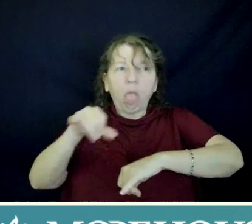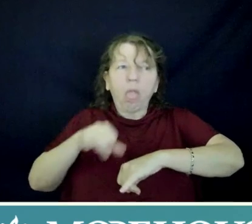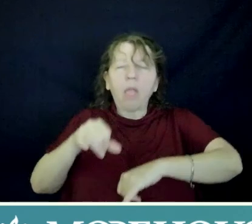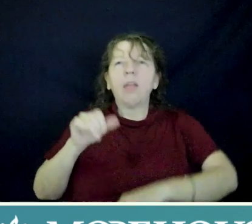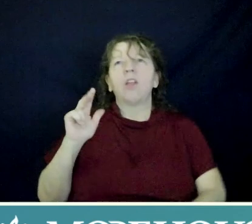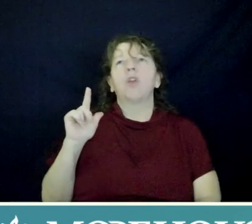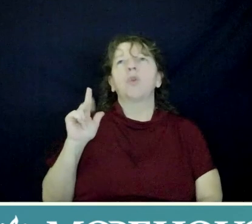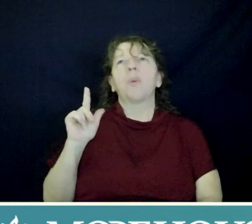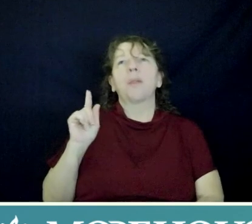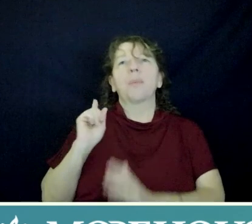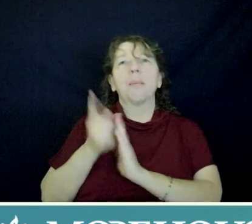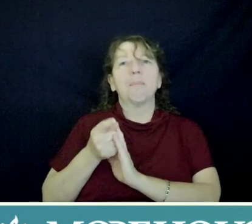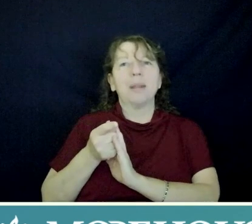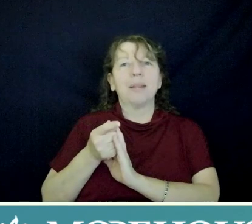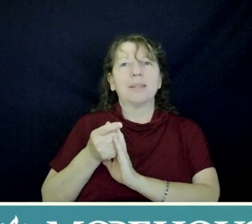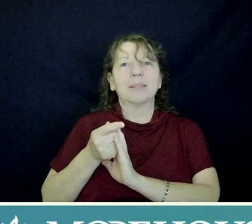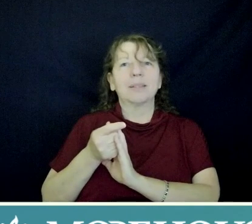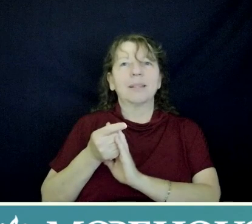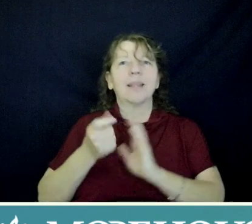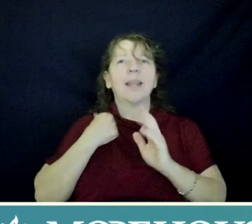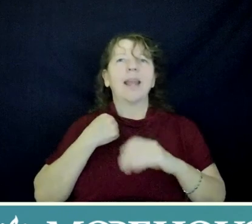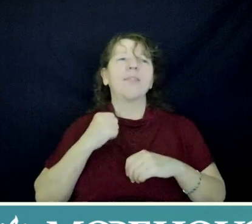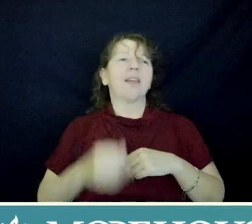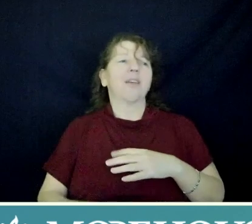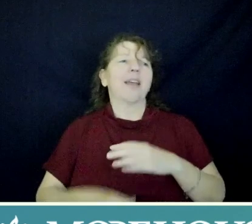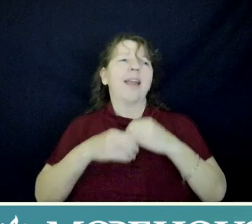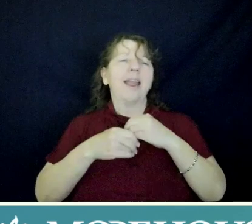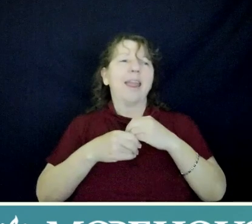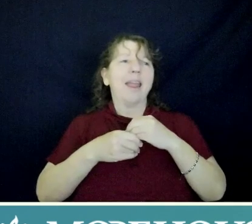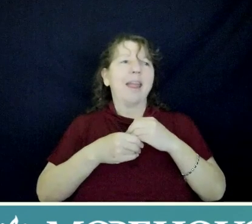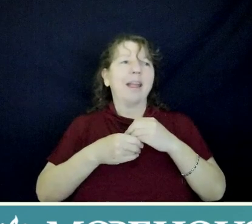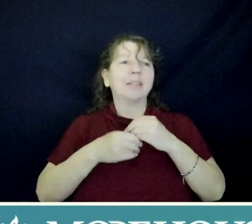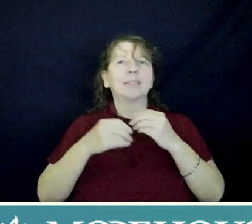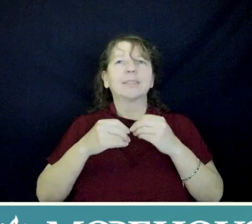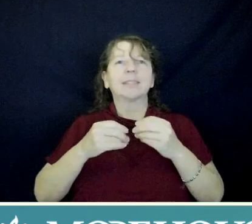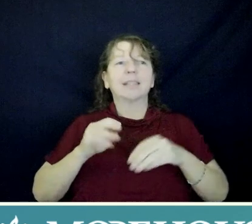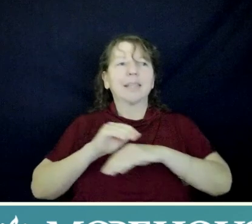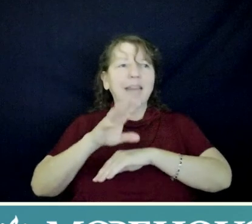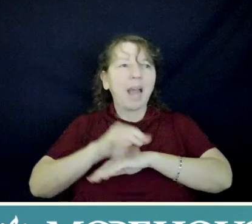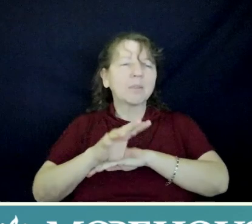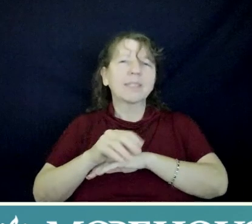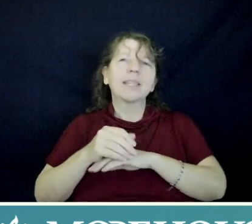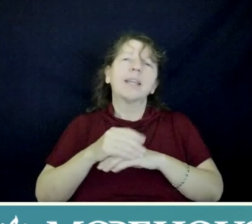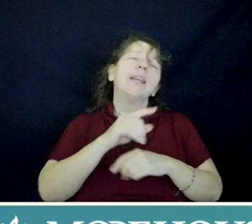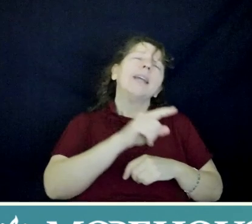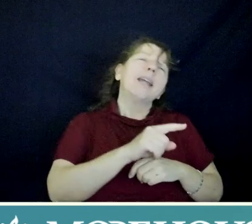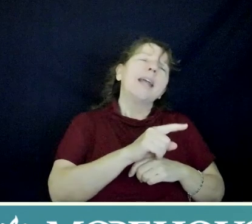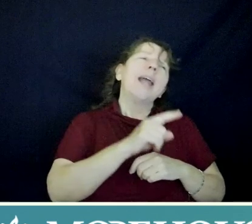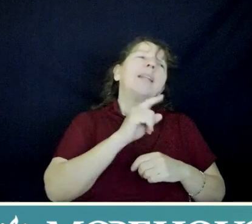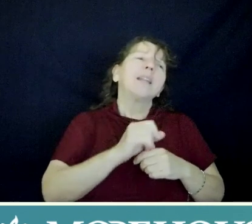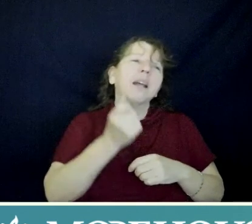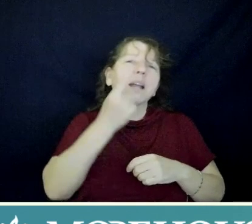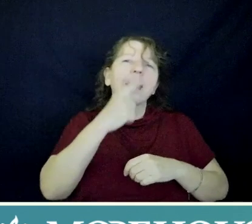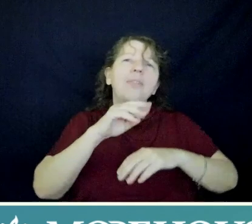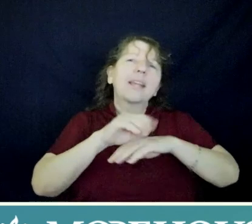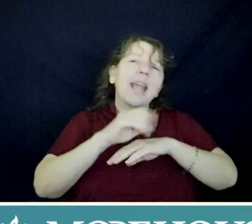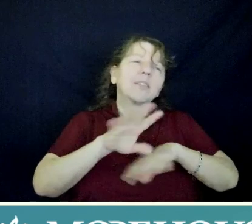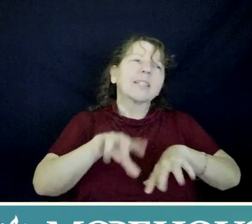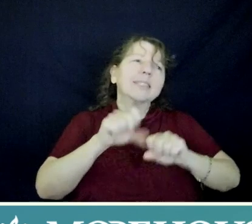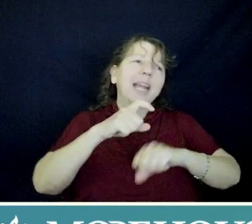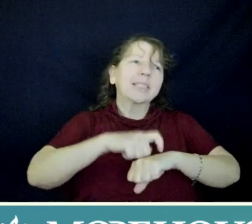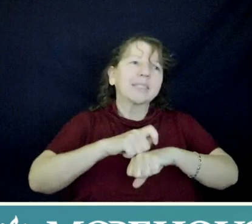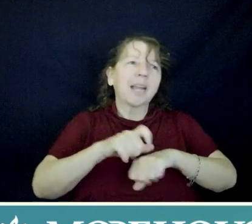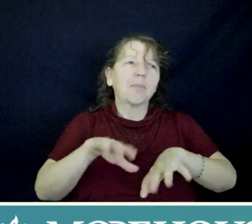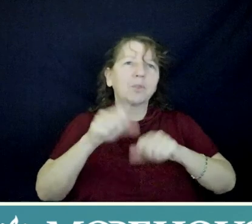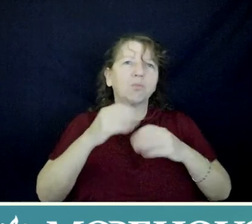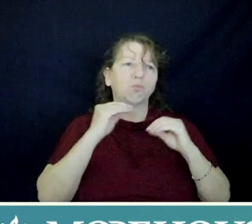enhanced adherence counseling session, just because those sessions take a while to administer. So this is one of the major